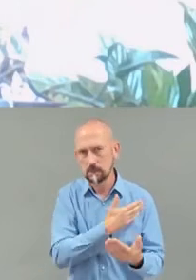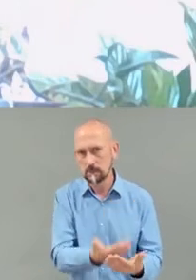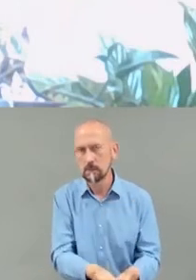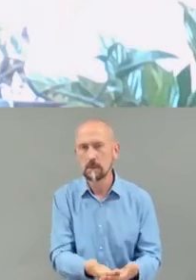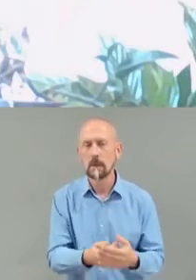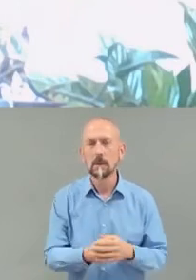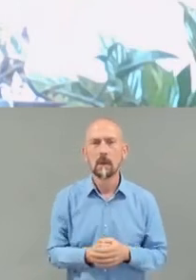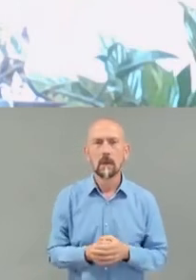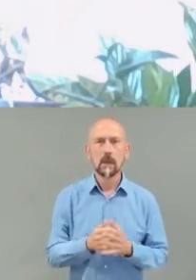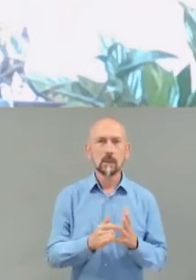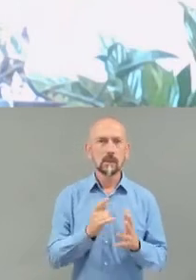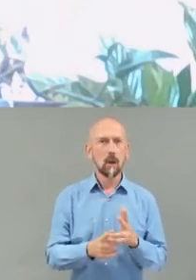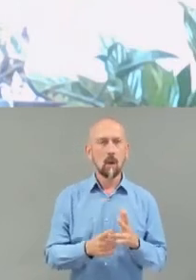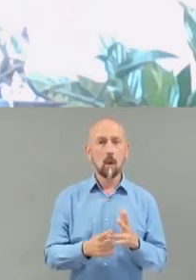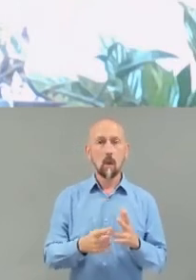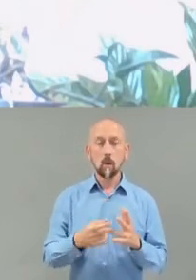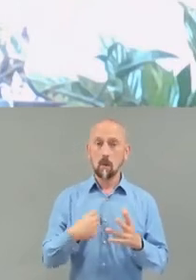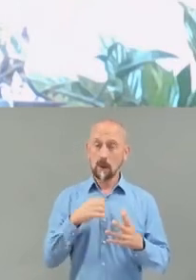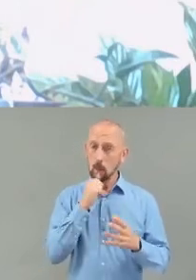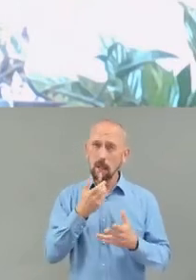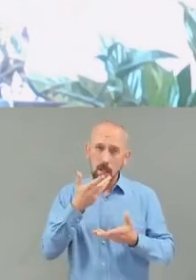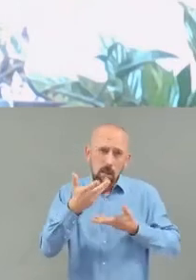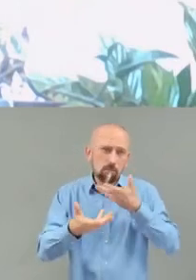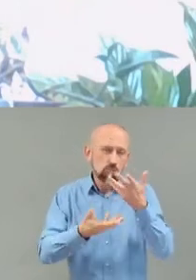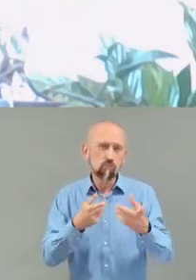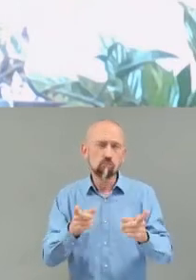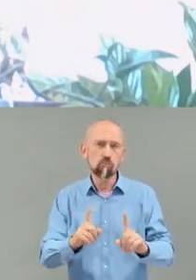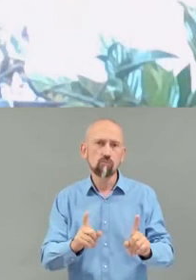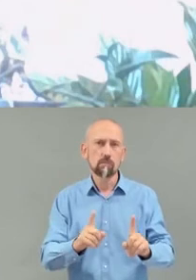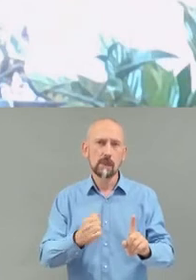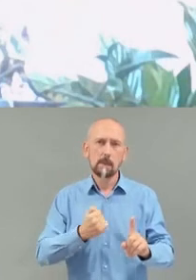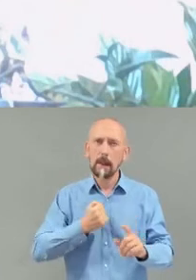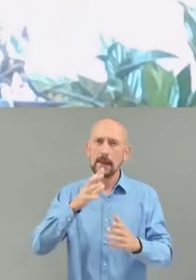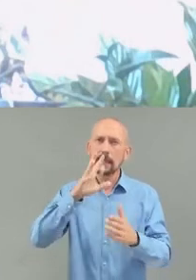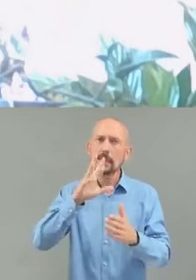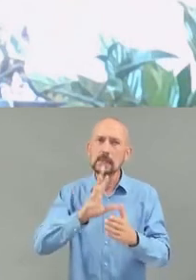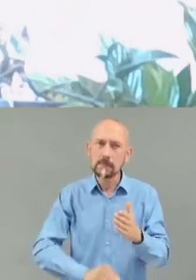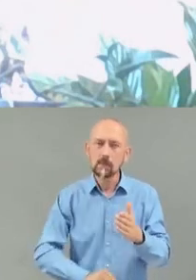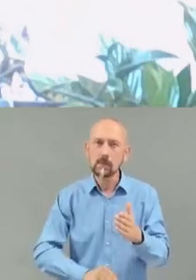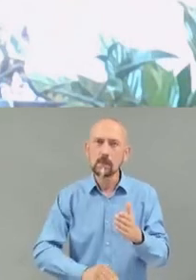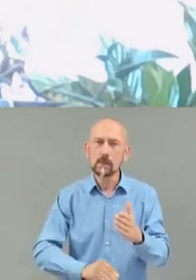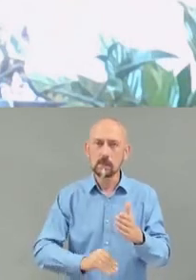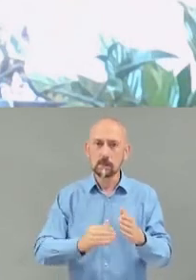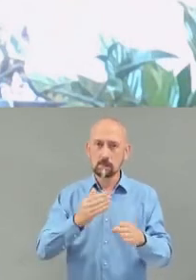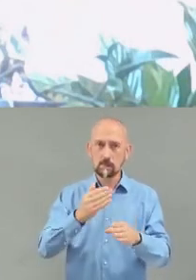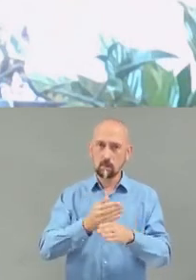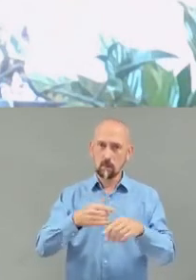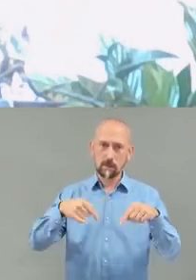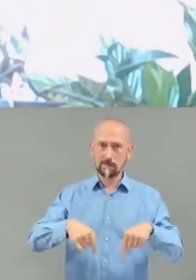going to talk to you a little bit about my experiences of working within the profession.